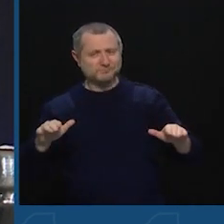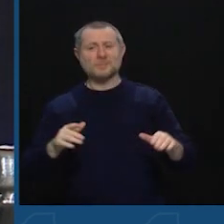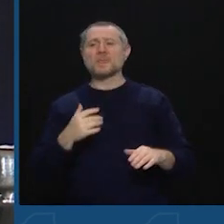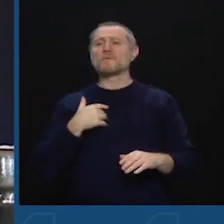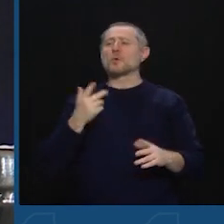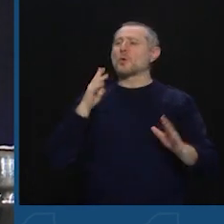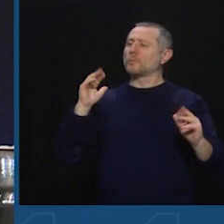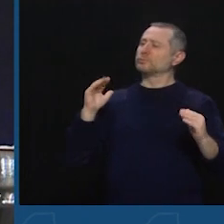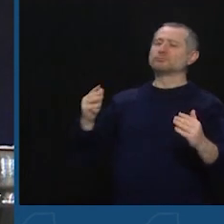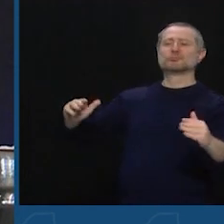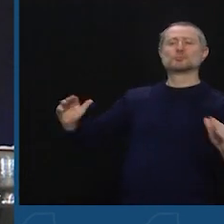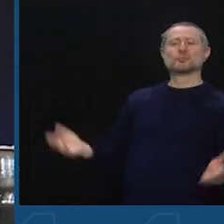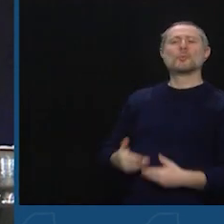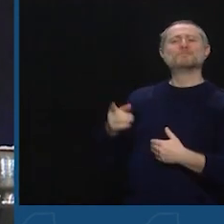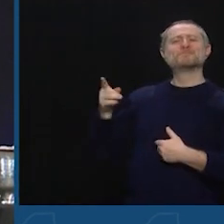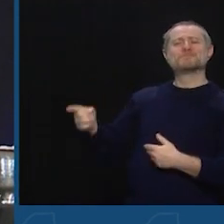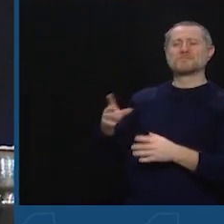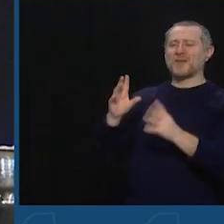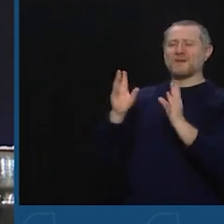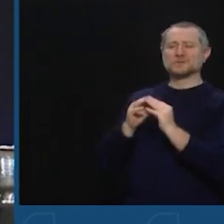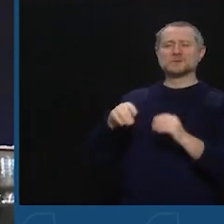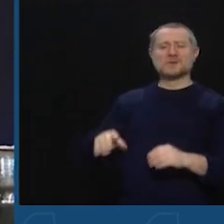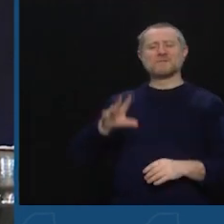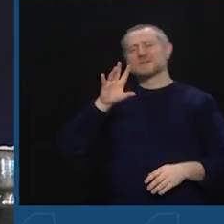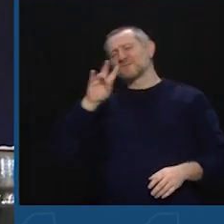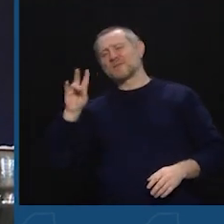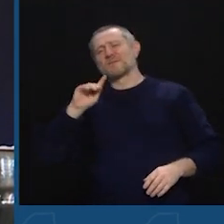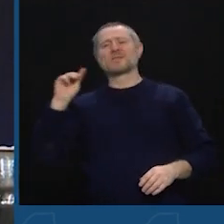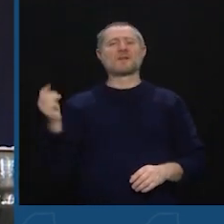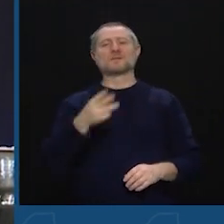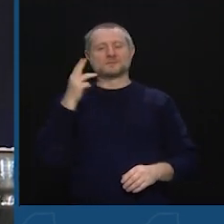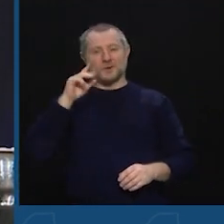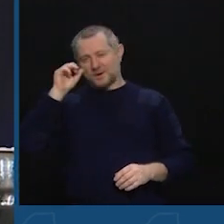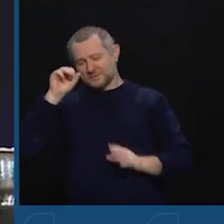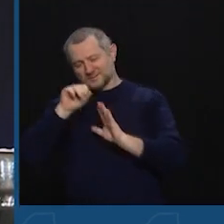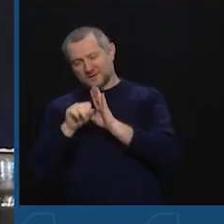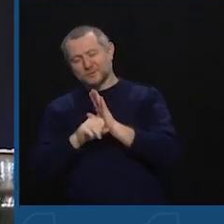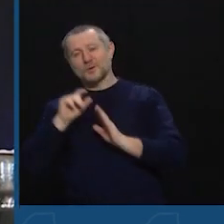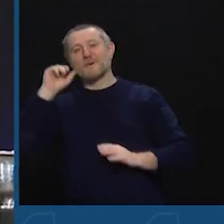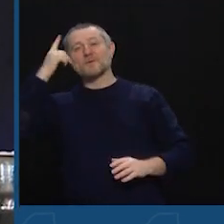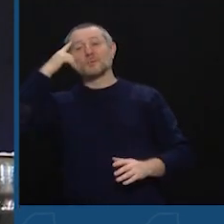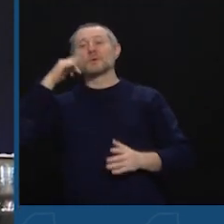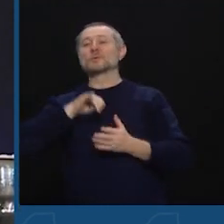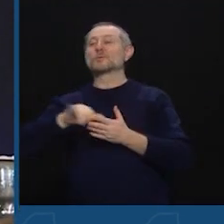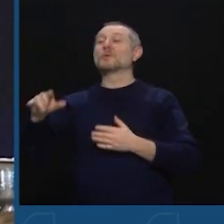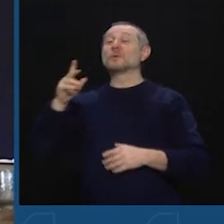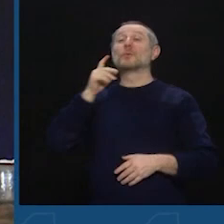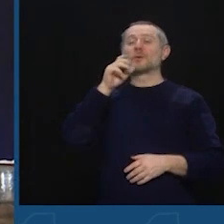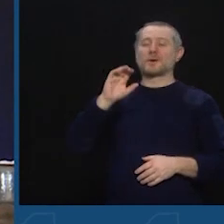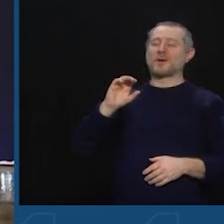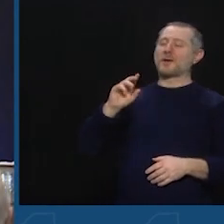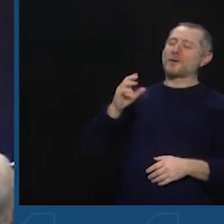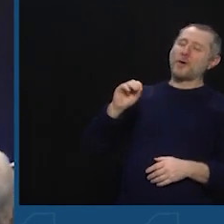and welcome to the conference our 57th Governor of New York State, Governor Kathy Hochul.